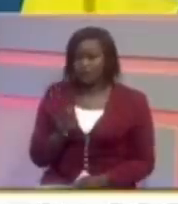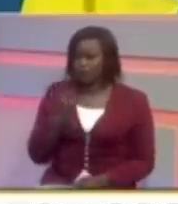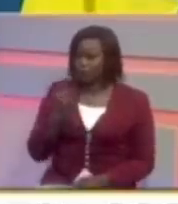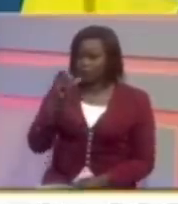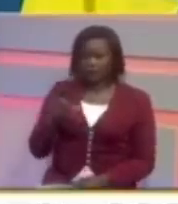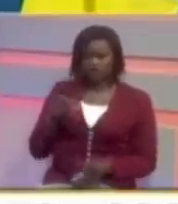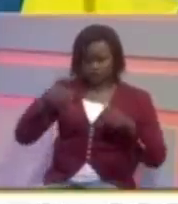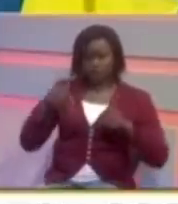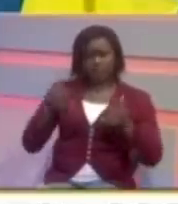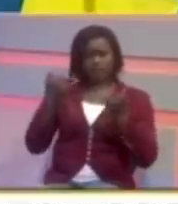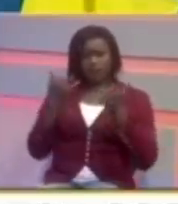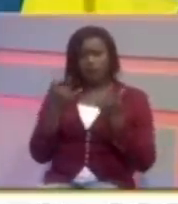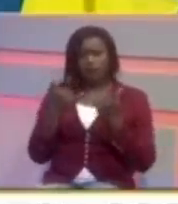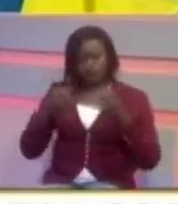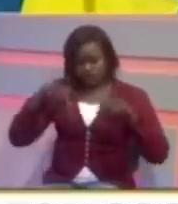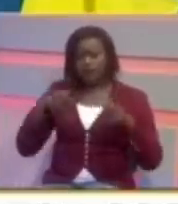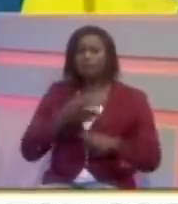today it was better.